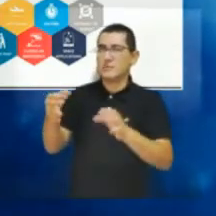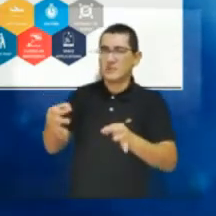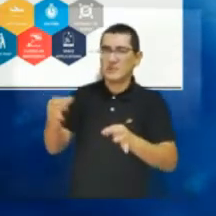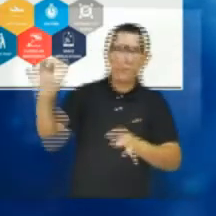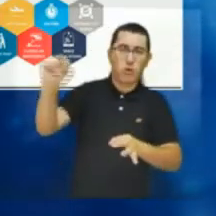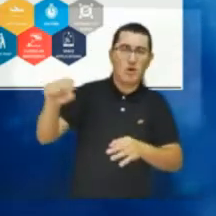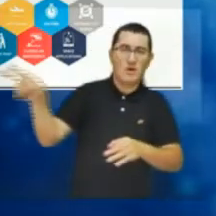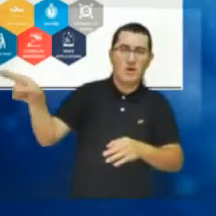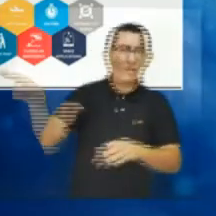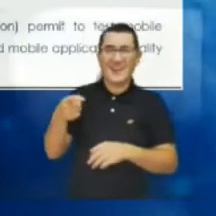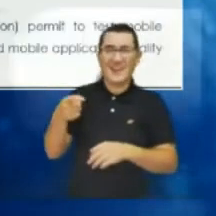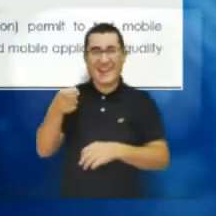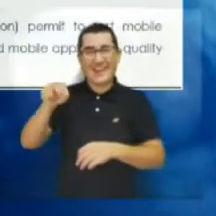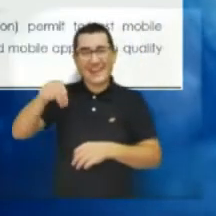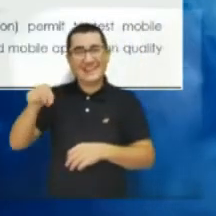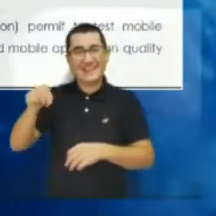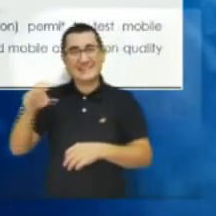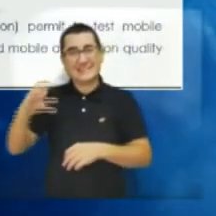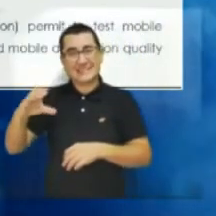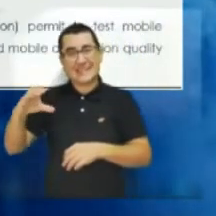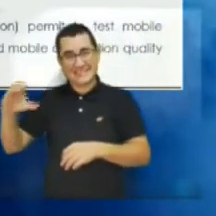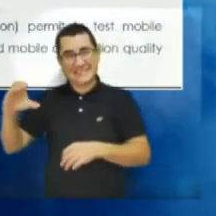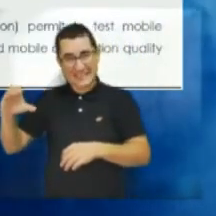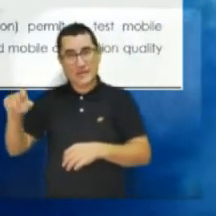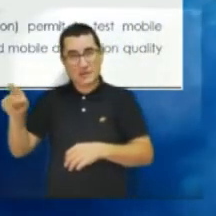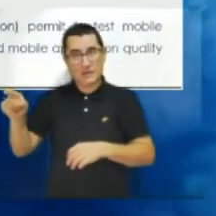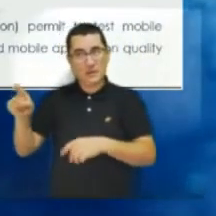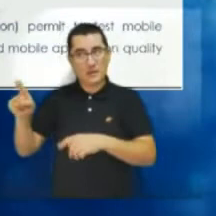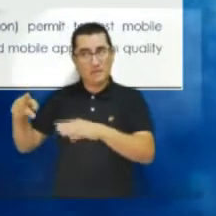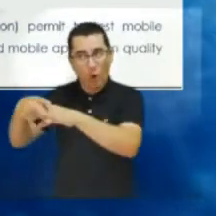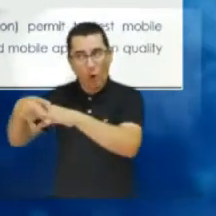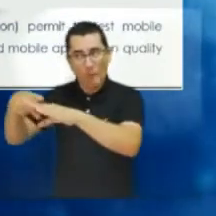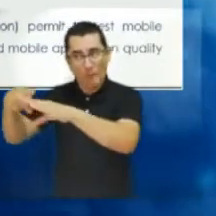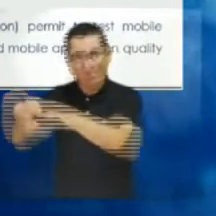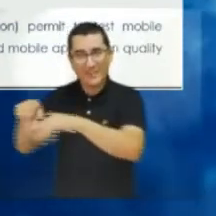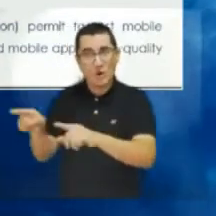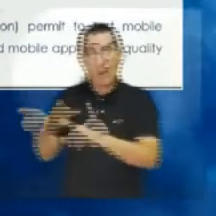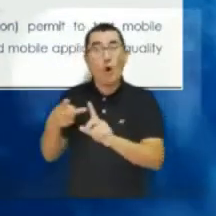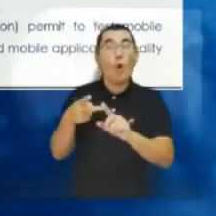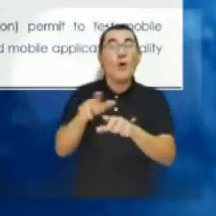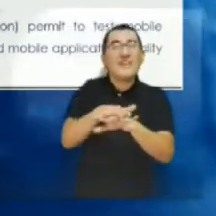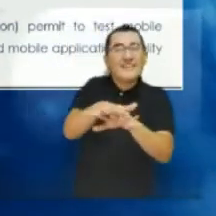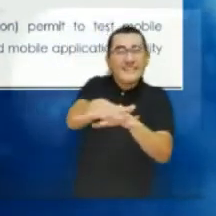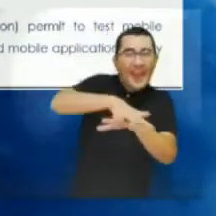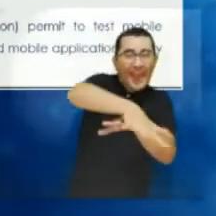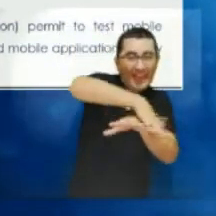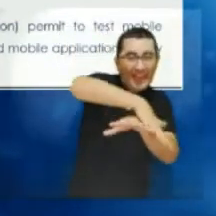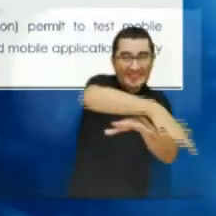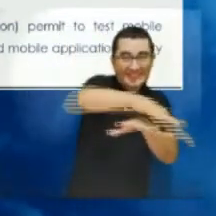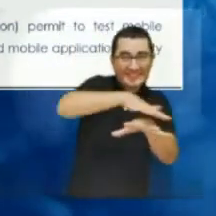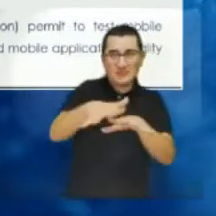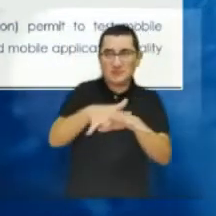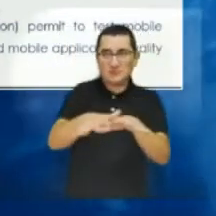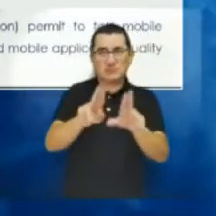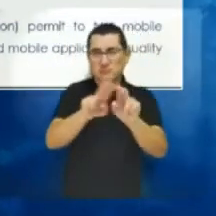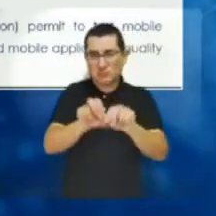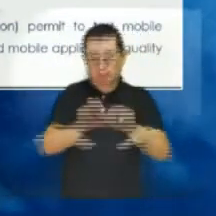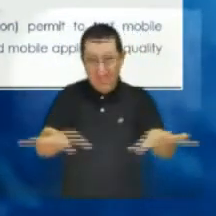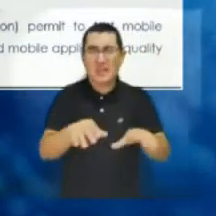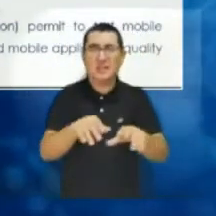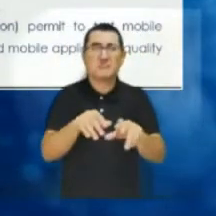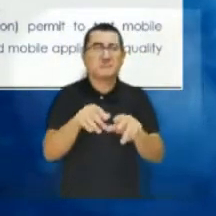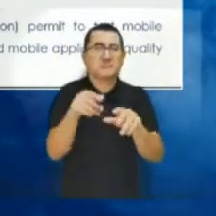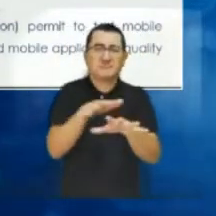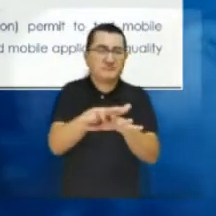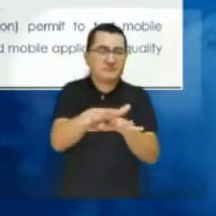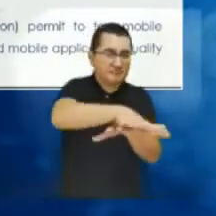vehicles. For networks, we have to now have to find in plus of the